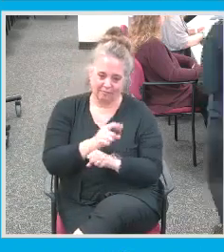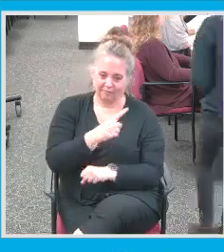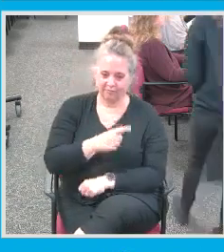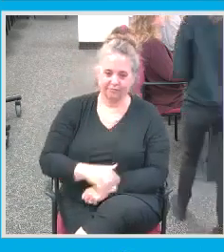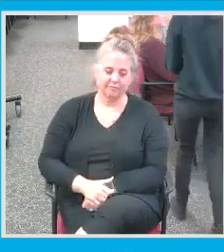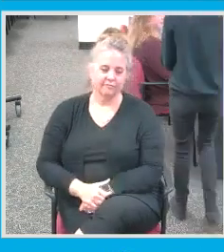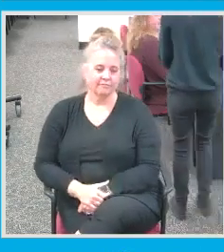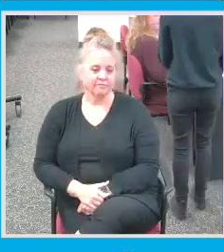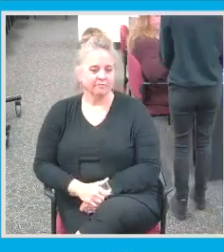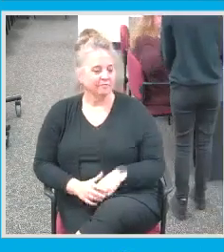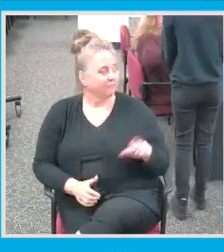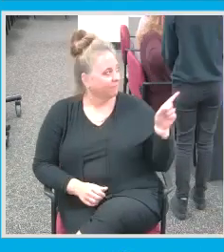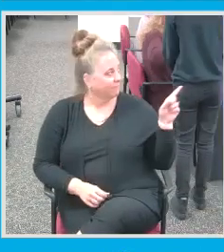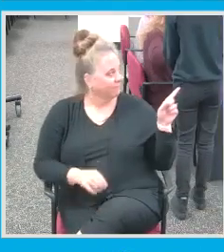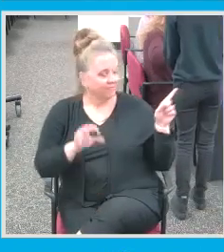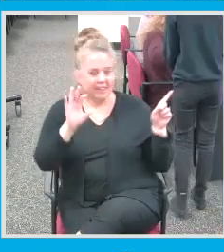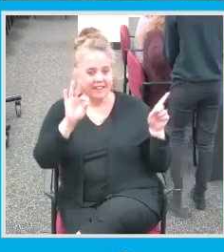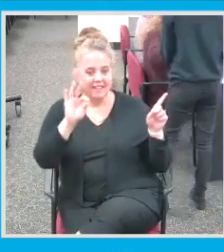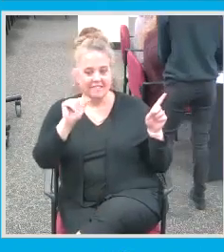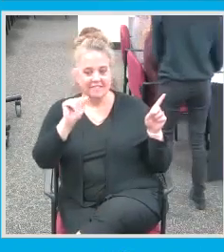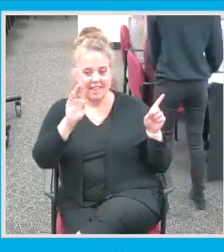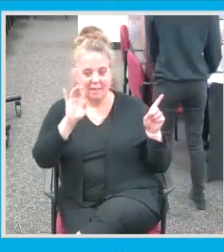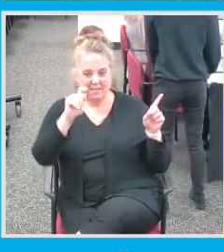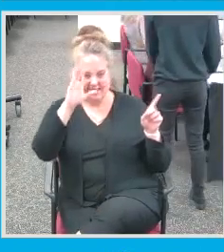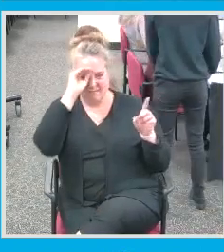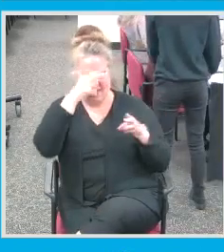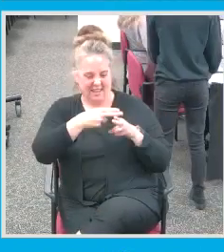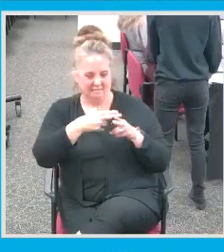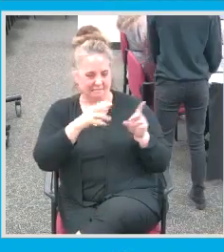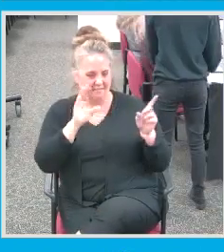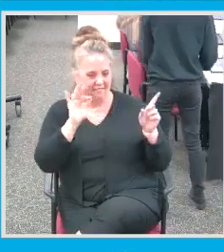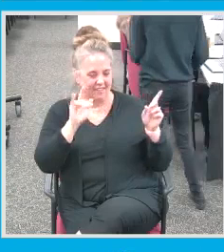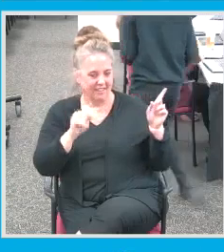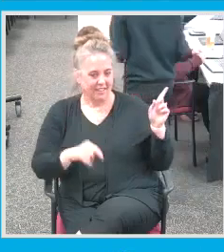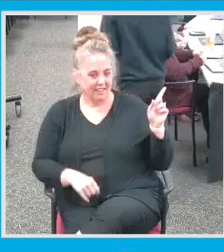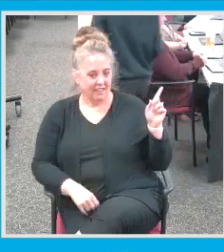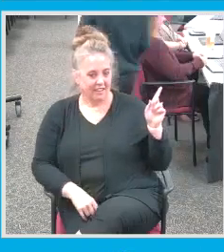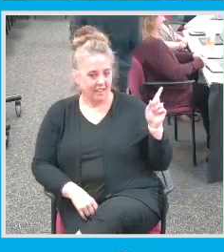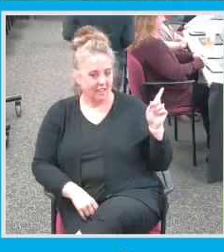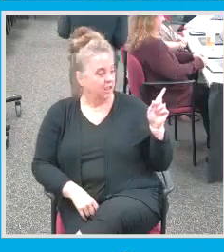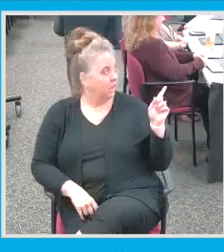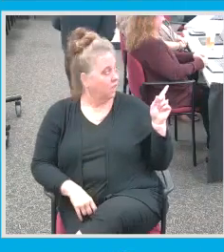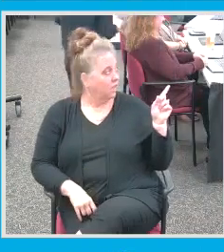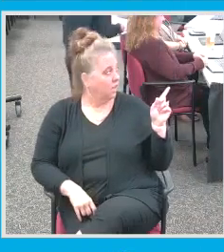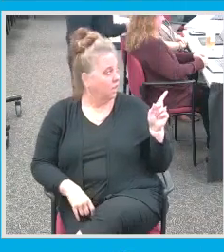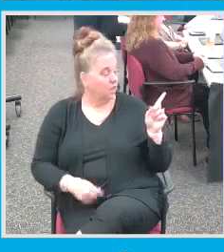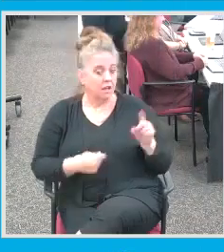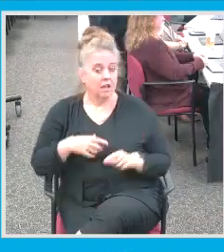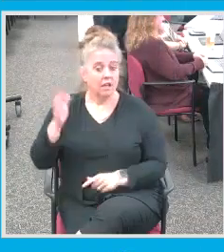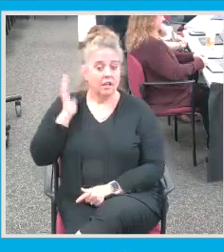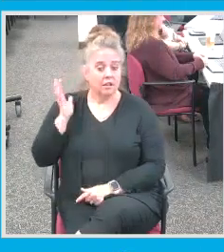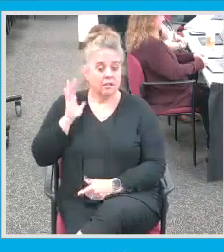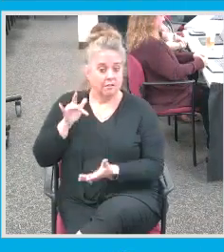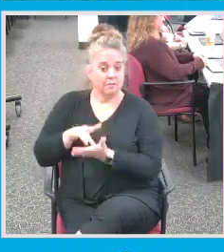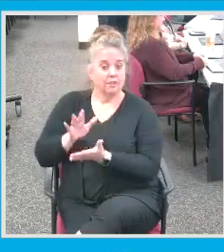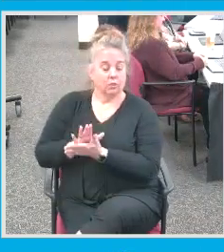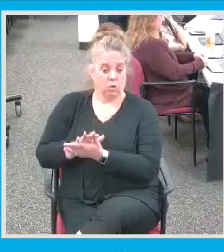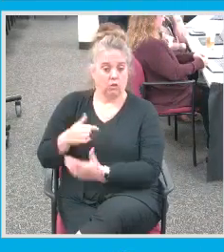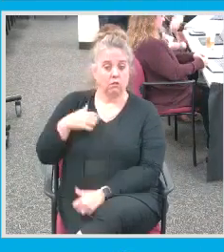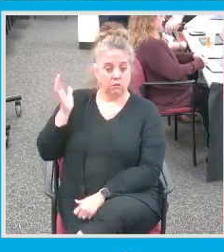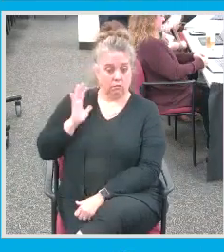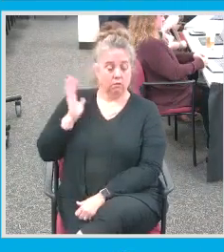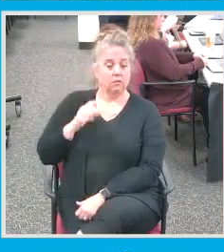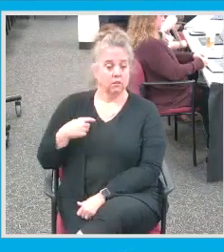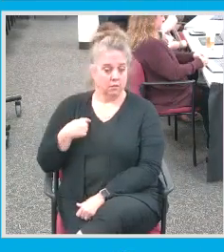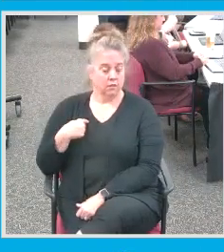want to mention something to you. So when I was in middle school, we had a demonstration of what